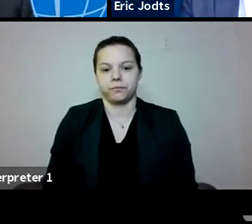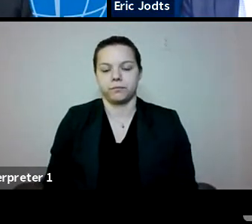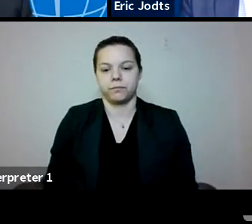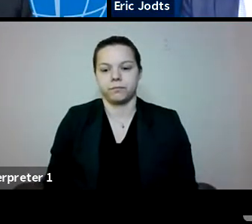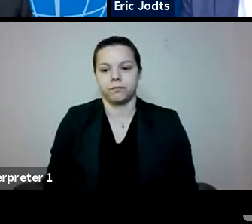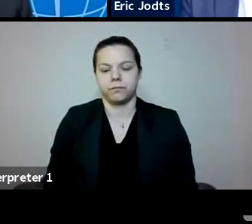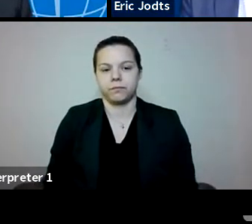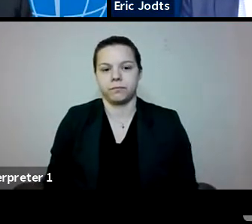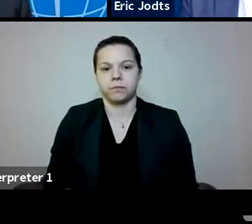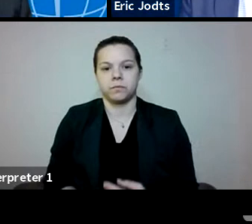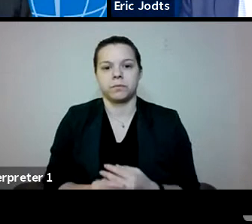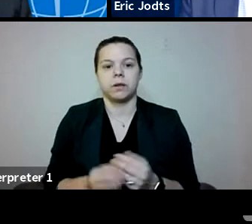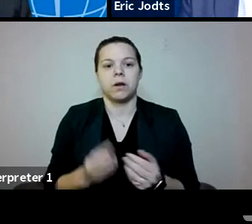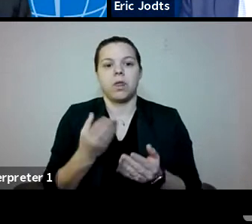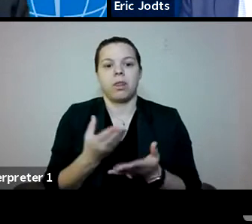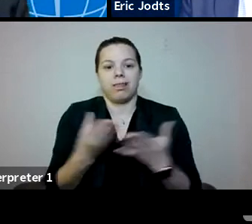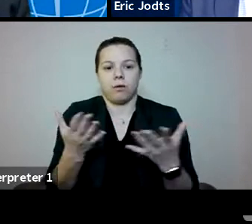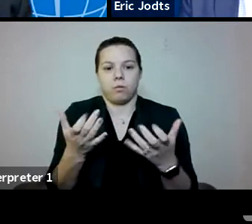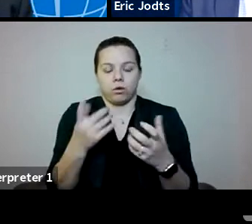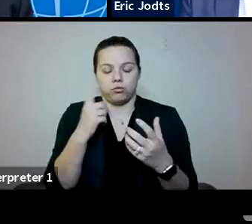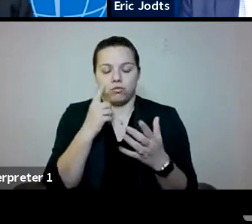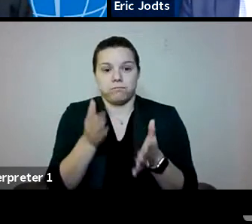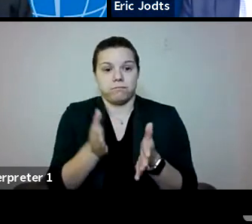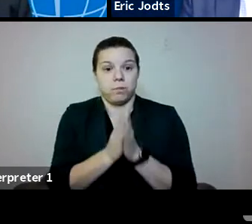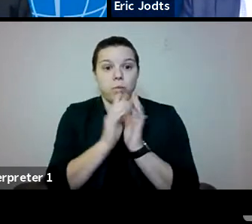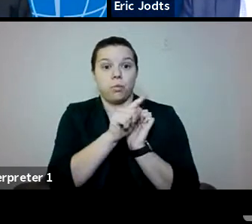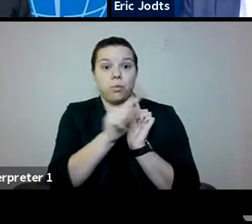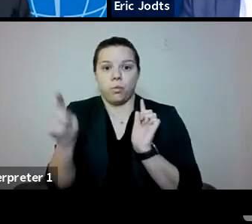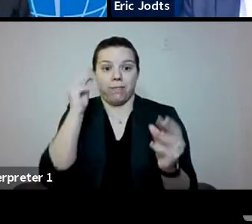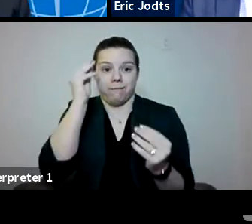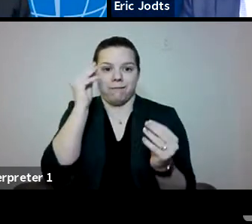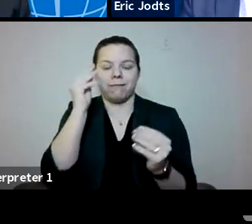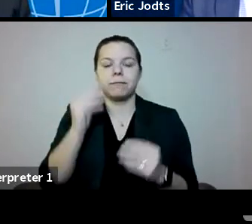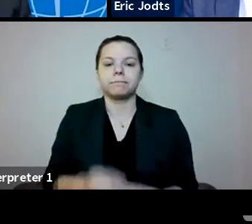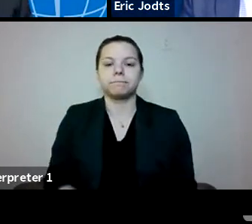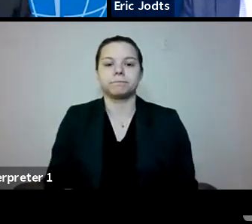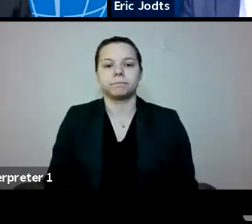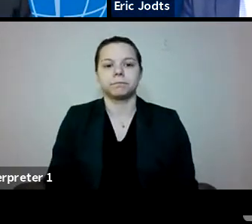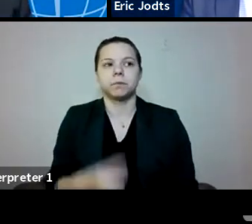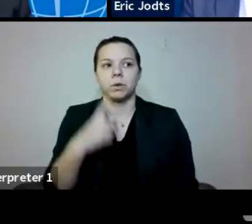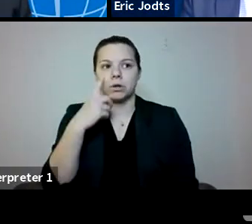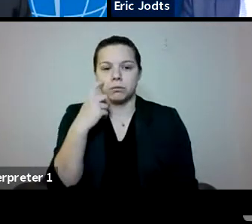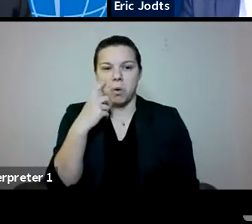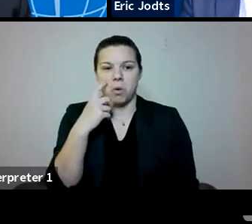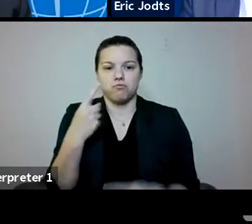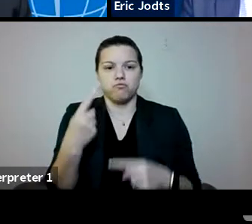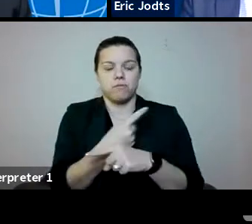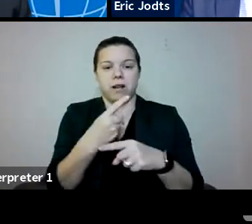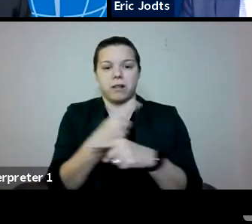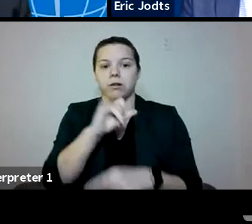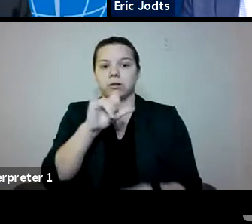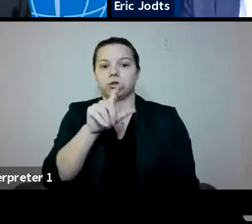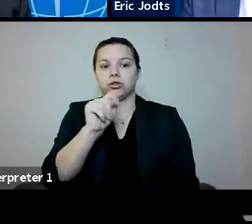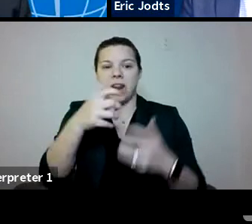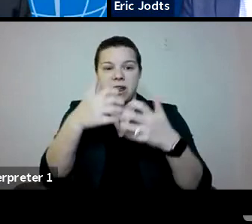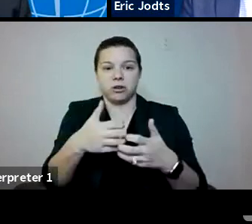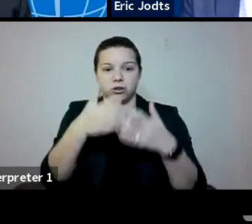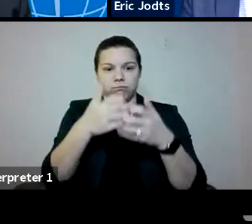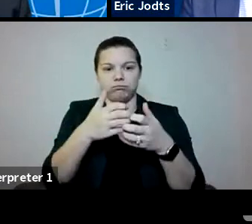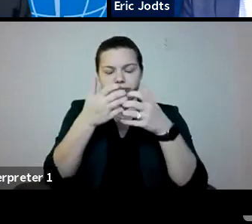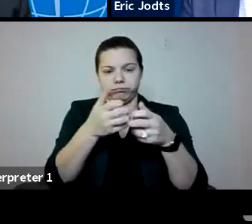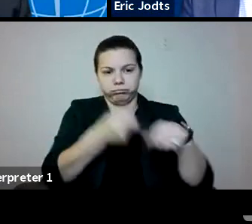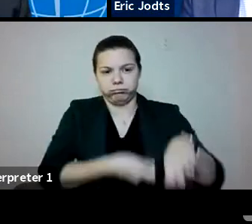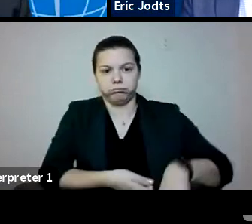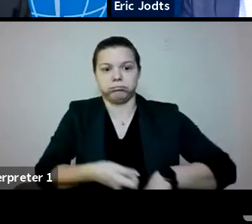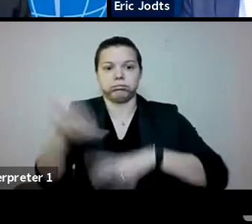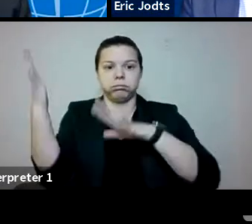The thing I would ask you to think about is that, okay, so let's say you got rid of the jet engine. You still have an aircraft